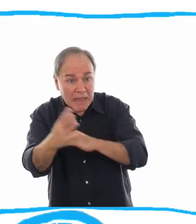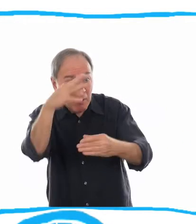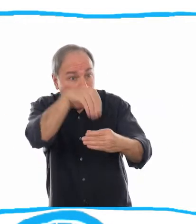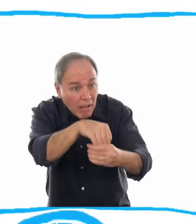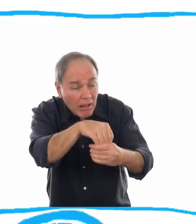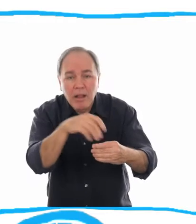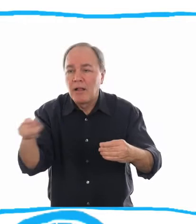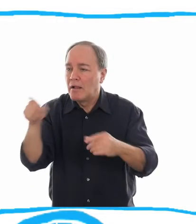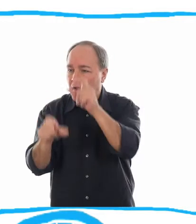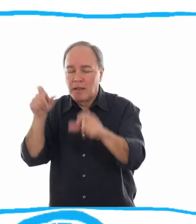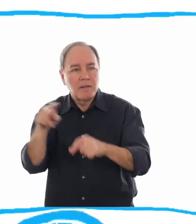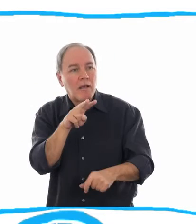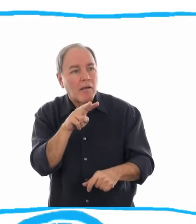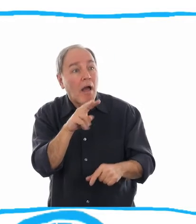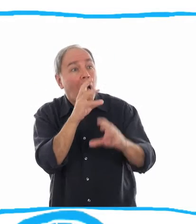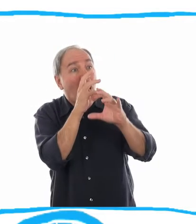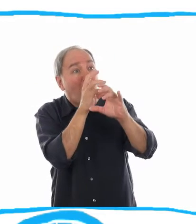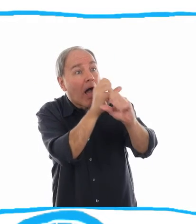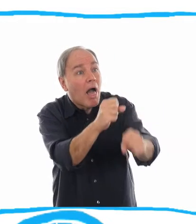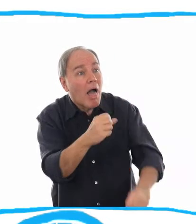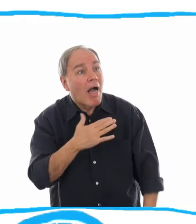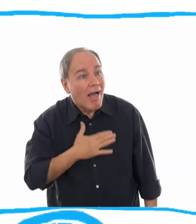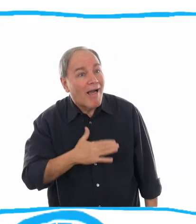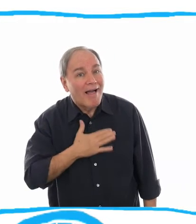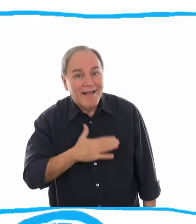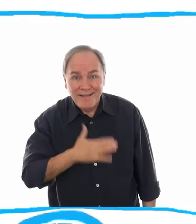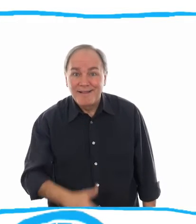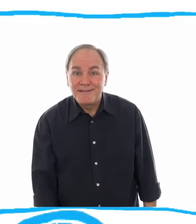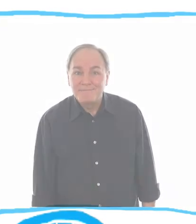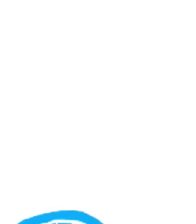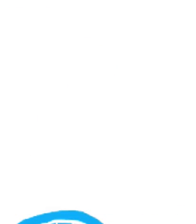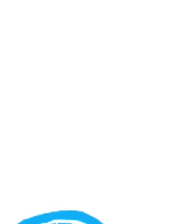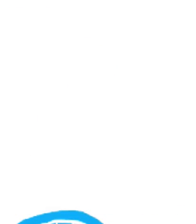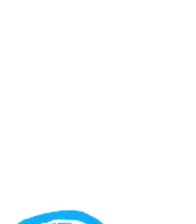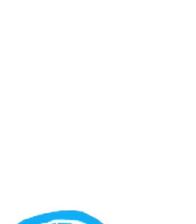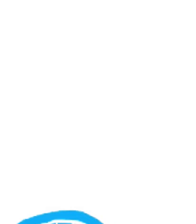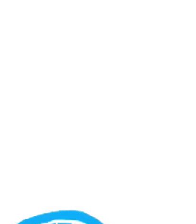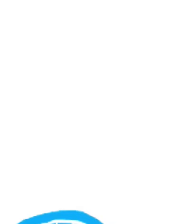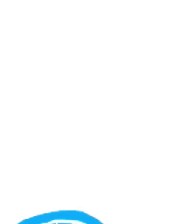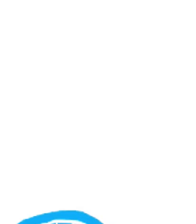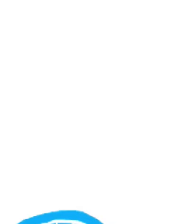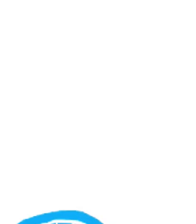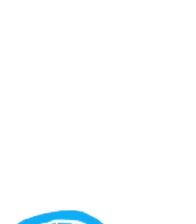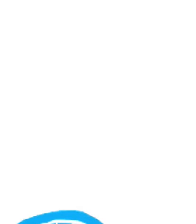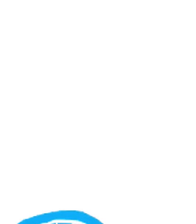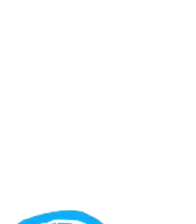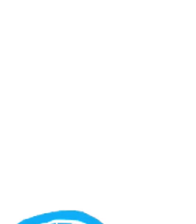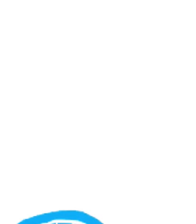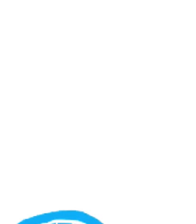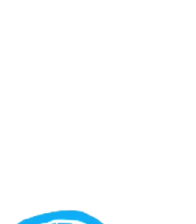been those that have come from people with disabilities themselves. Wen Phong